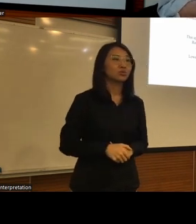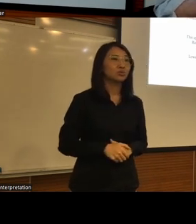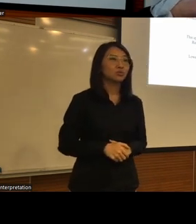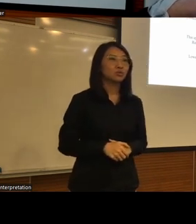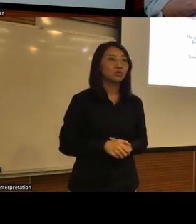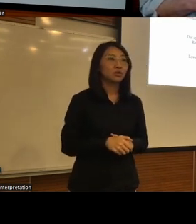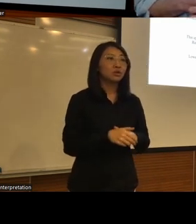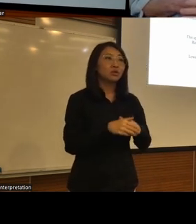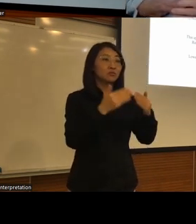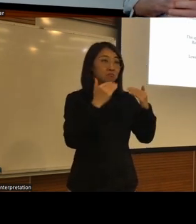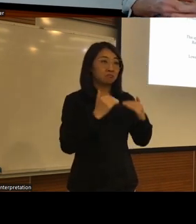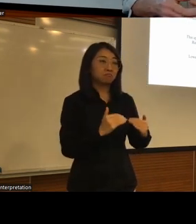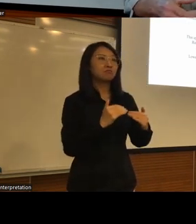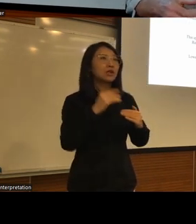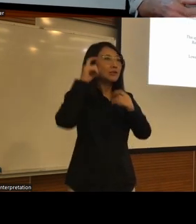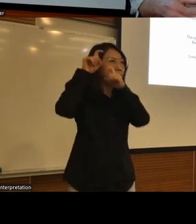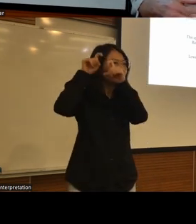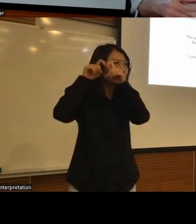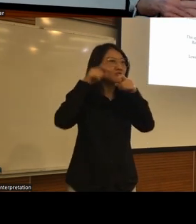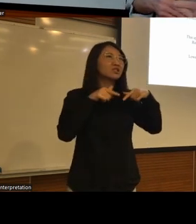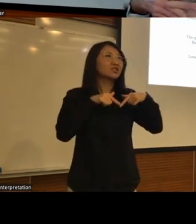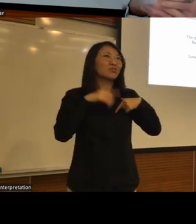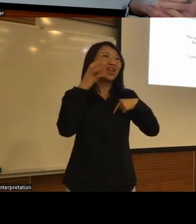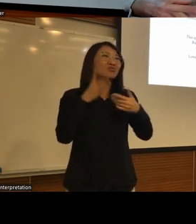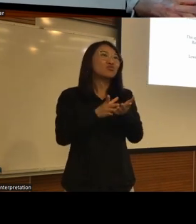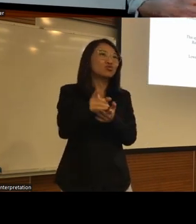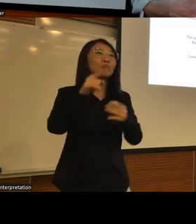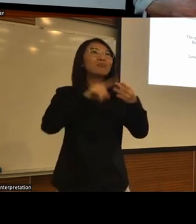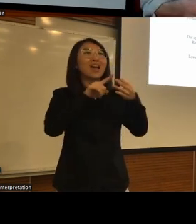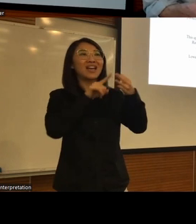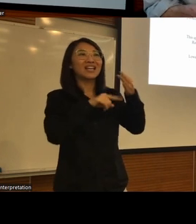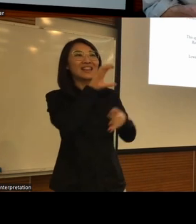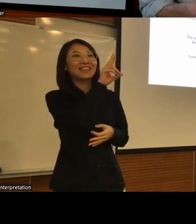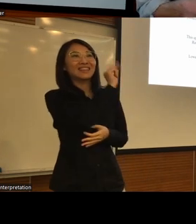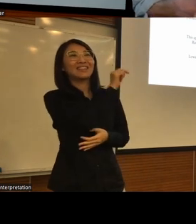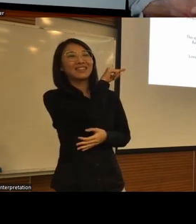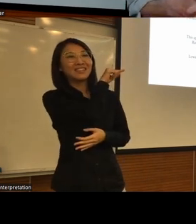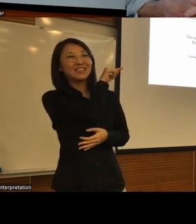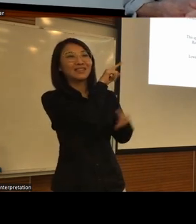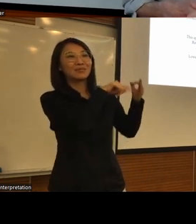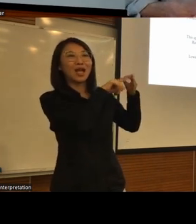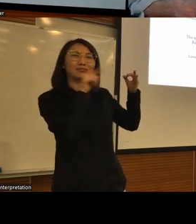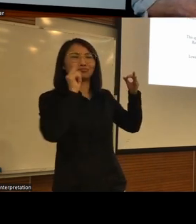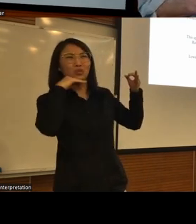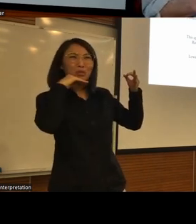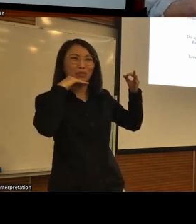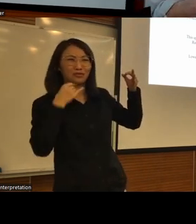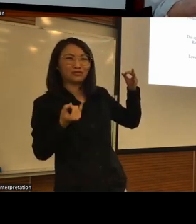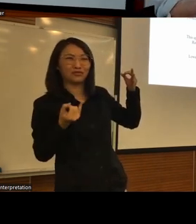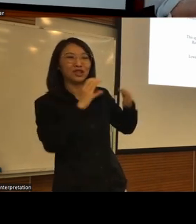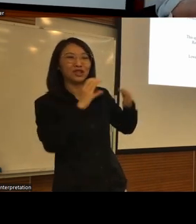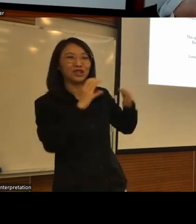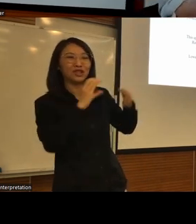There's a cognitive psychologist called Nelson Cohen, I don't know how to pronounce his name. He talks